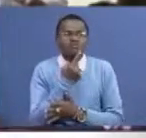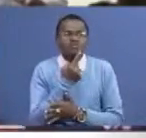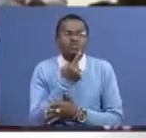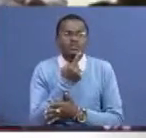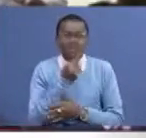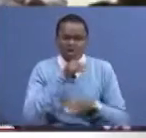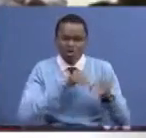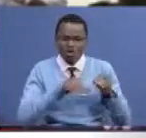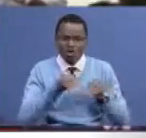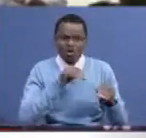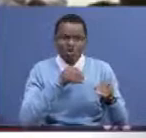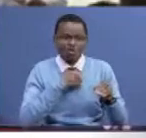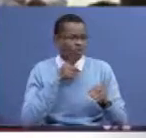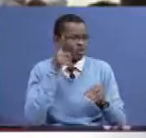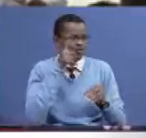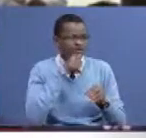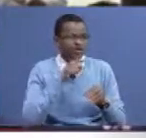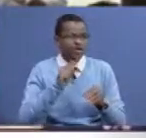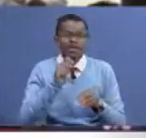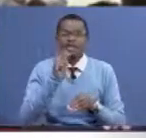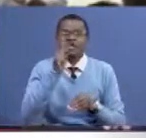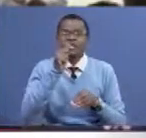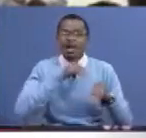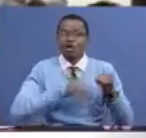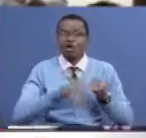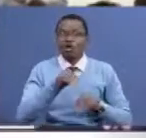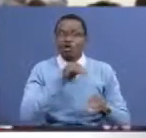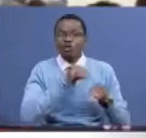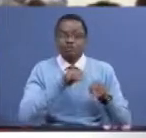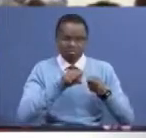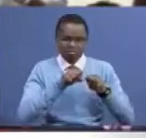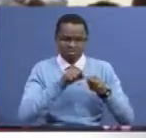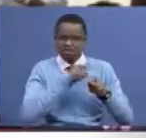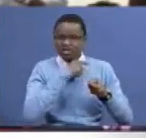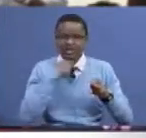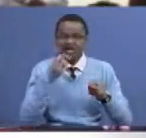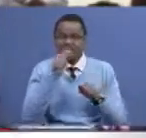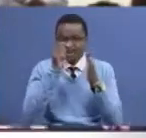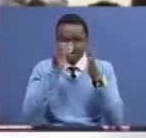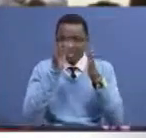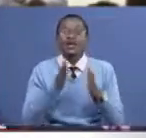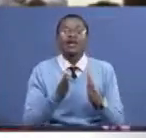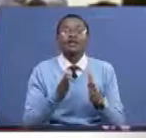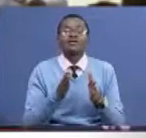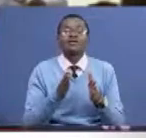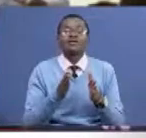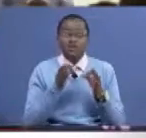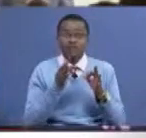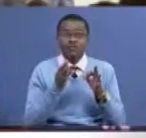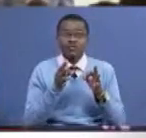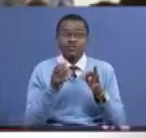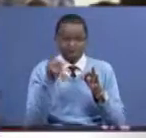kwamba ufisadi unamaliza Kenya. Ufisadi unaua Kenya. Na tusipoungana